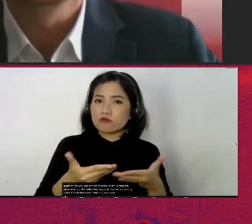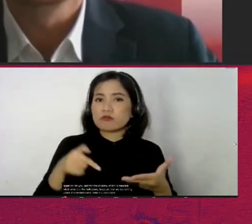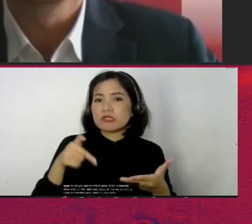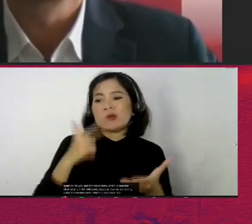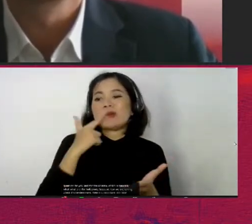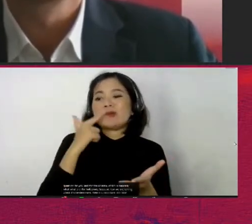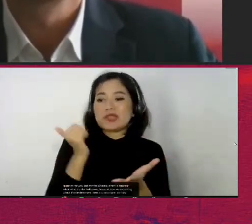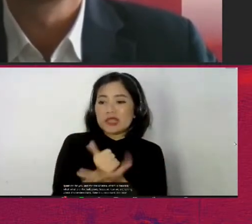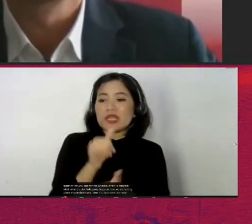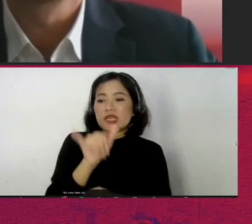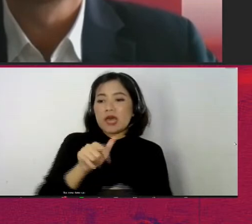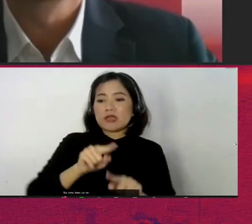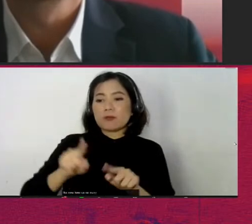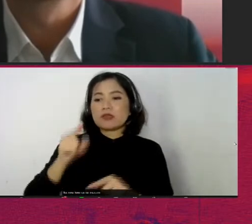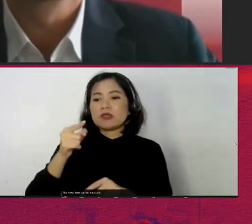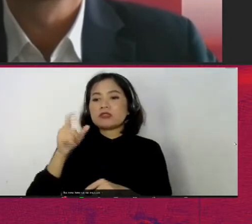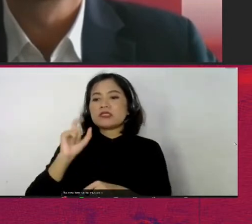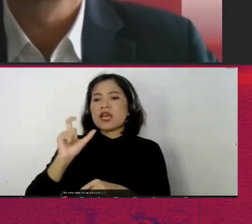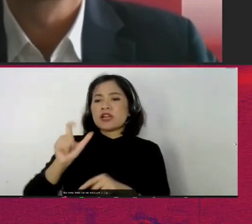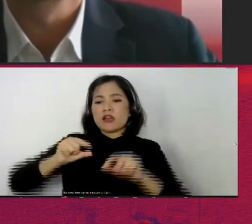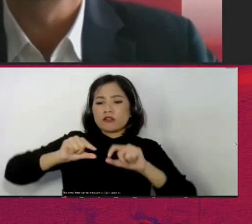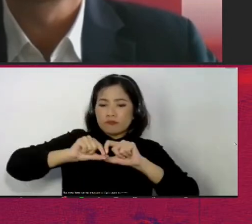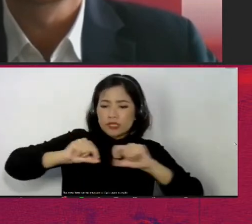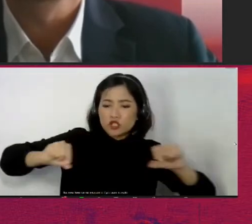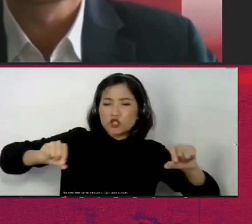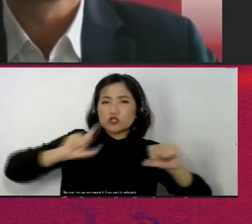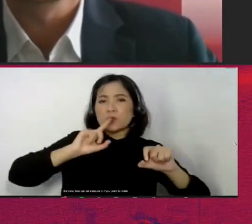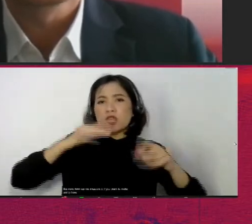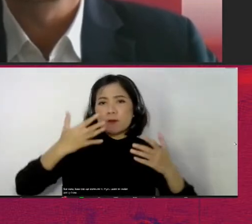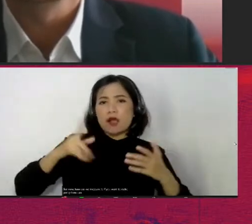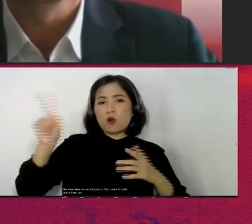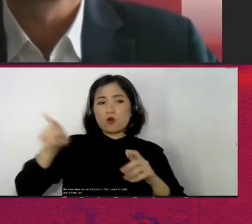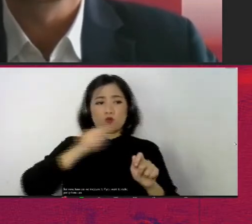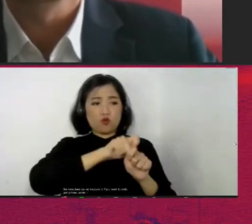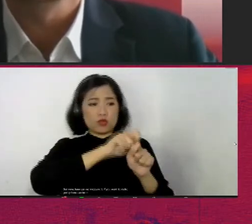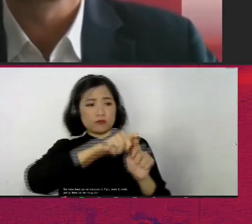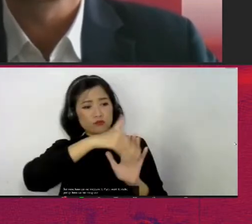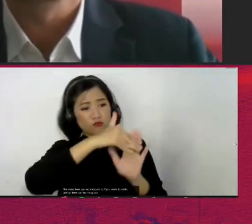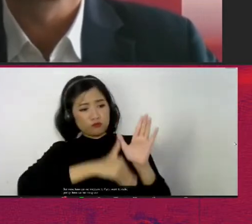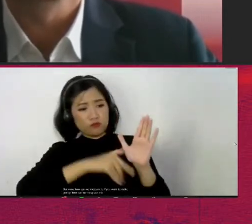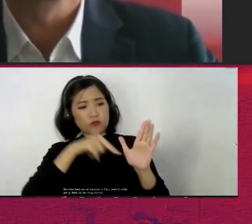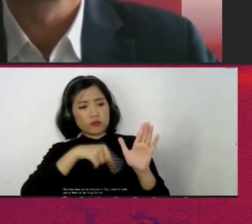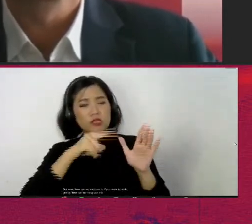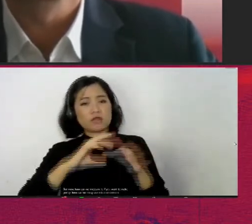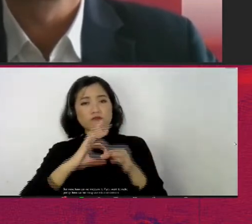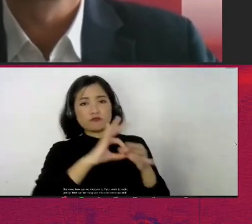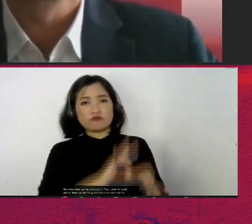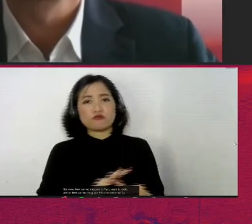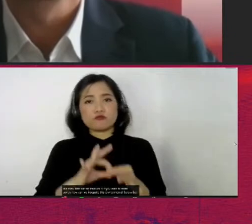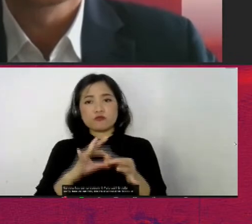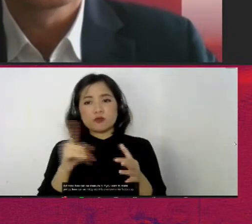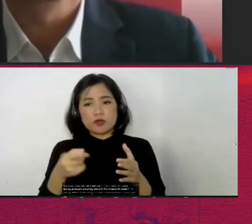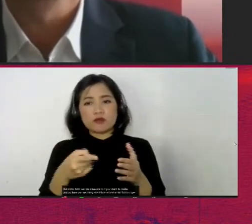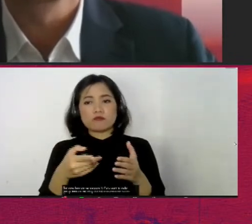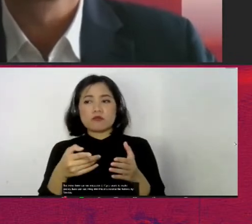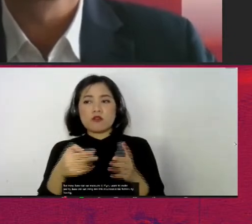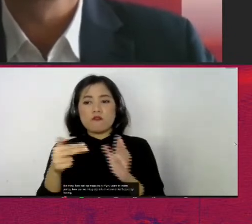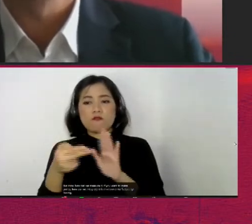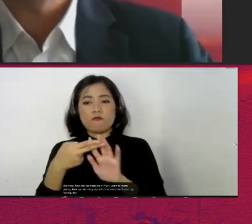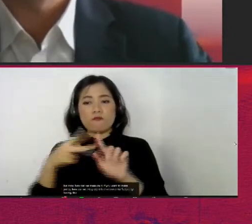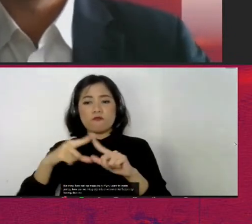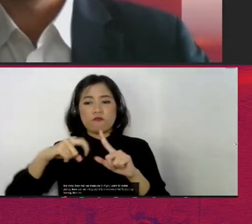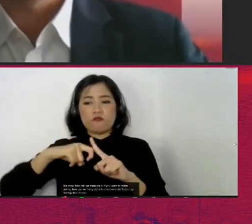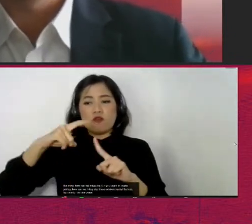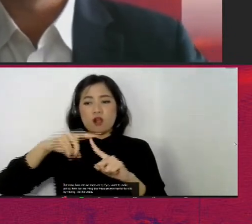now how can we measure it? If we want to make policy, how can we integrate these environmental factors by having like the